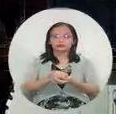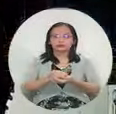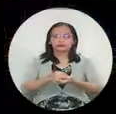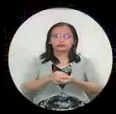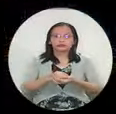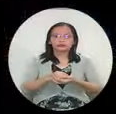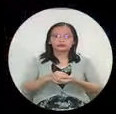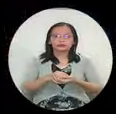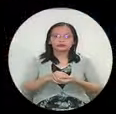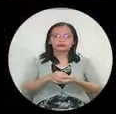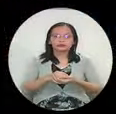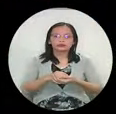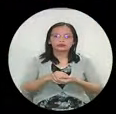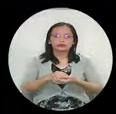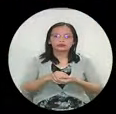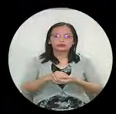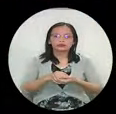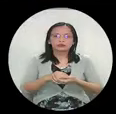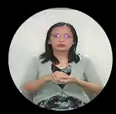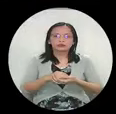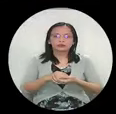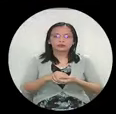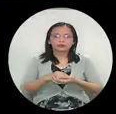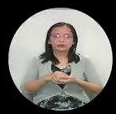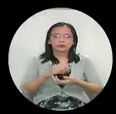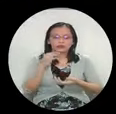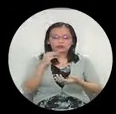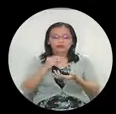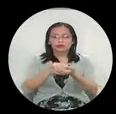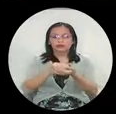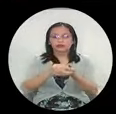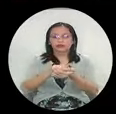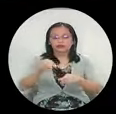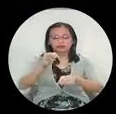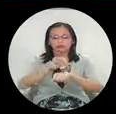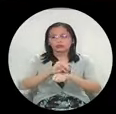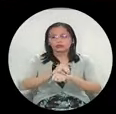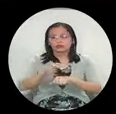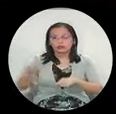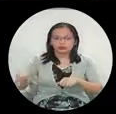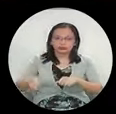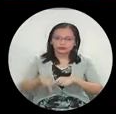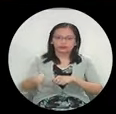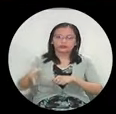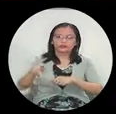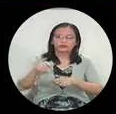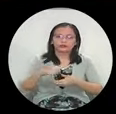I like this. The message of his ministry.